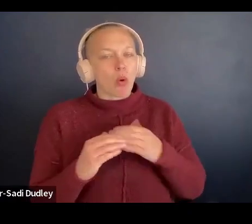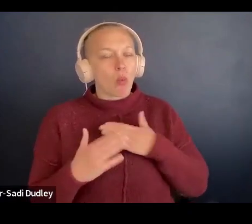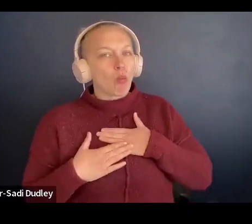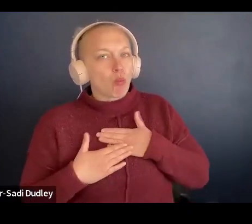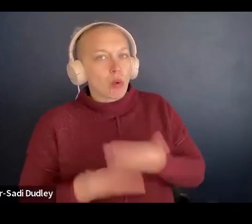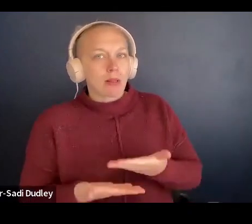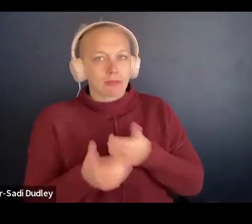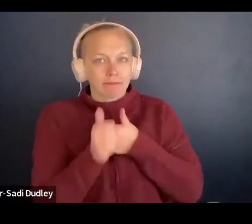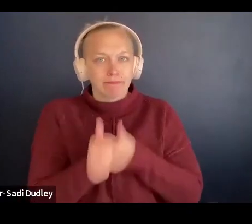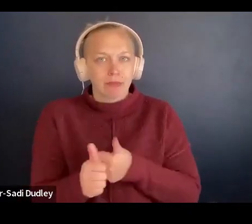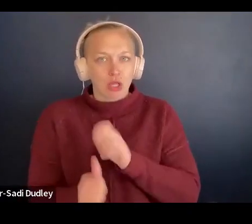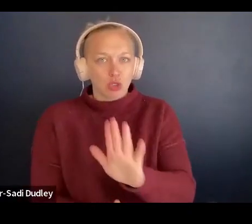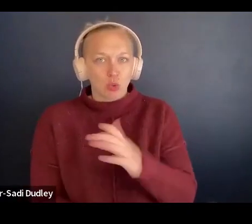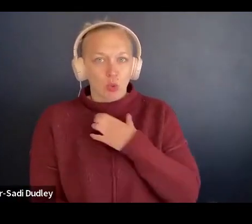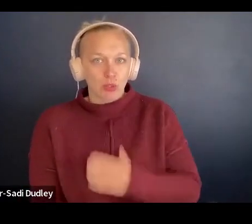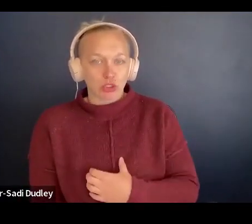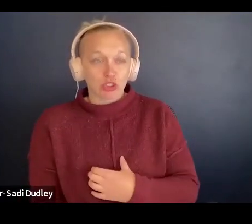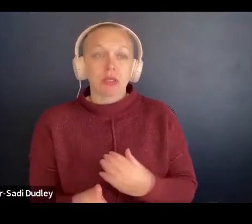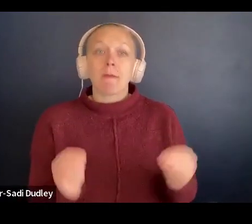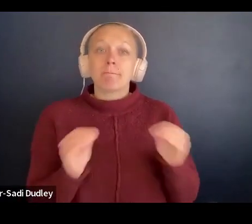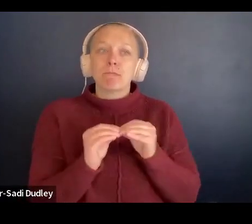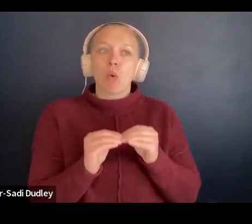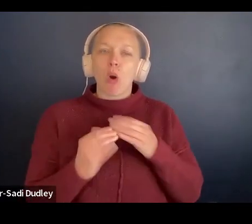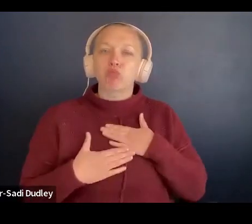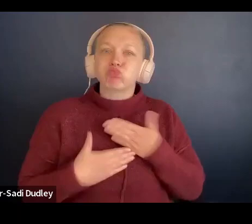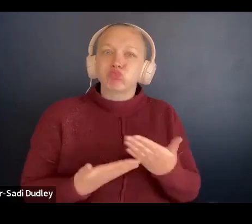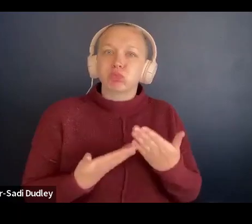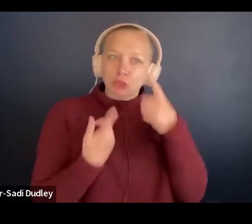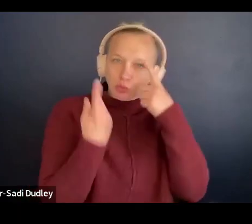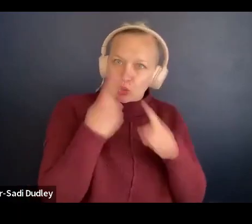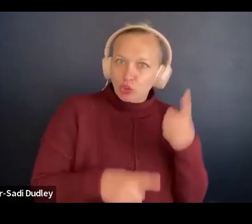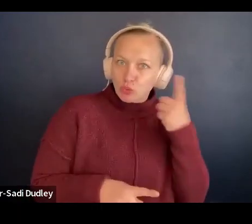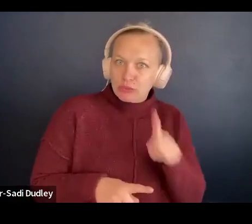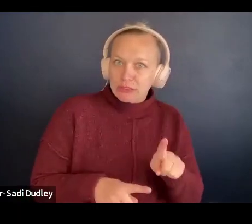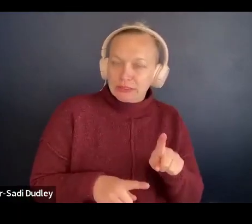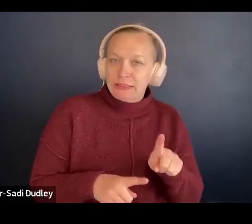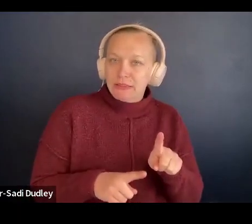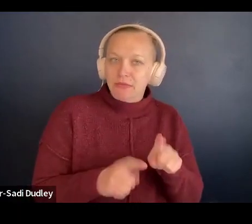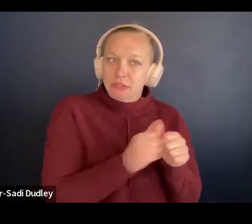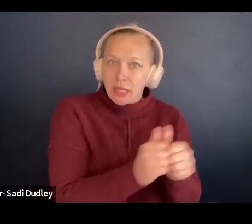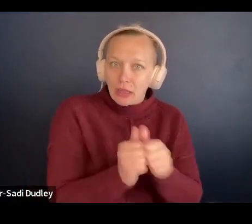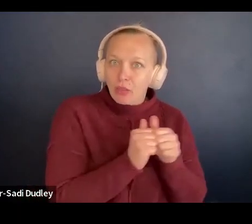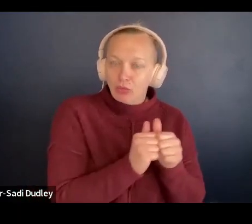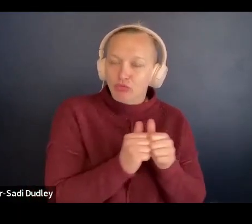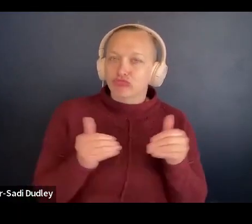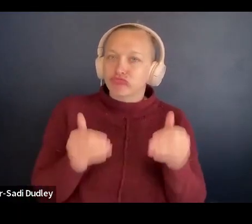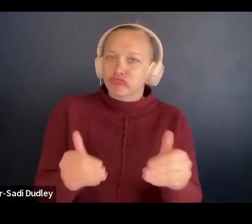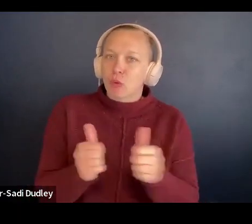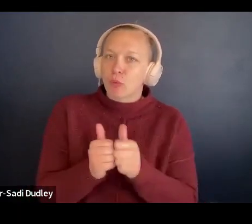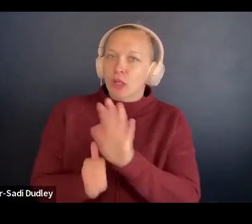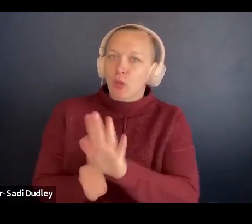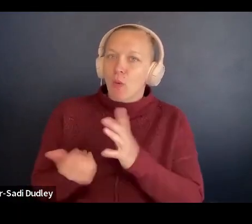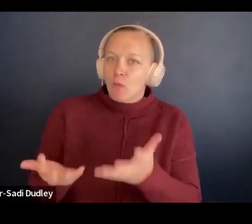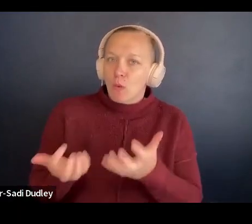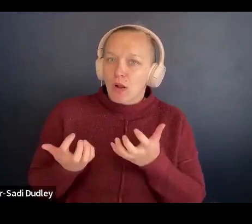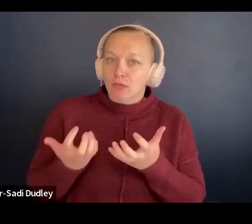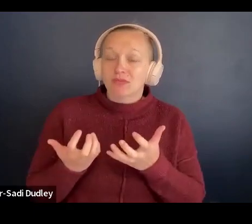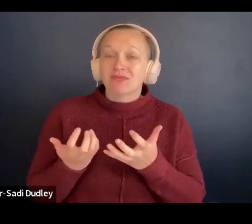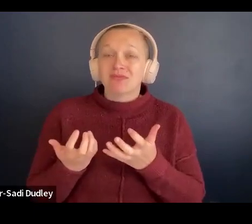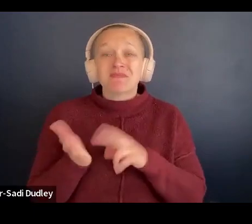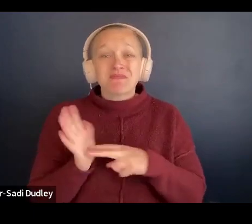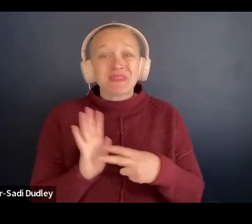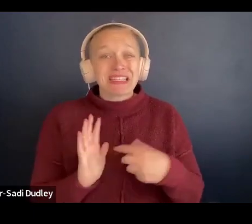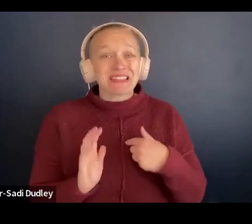your wishes. I always recommend for individuals to sit down with their loved